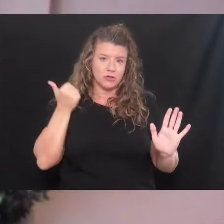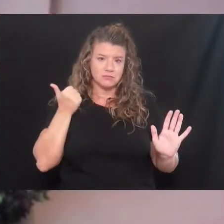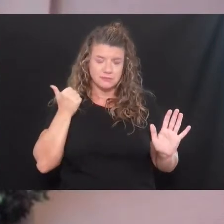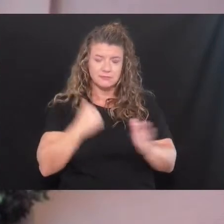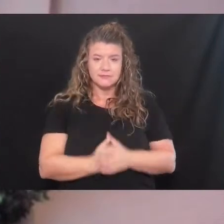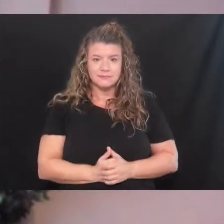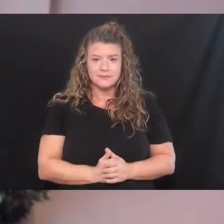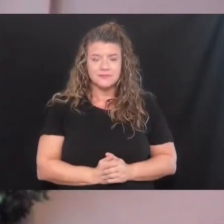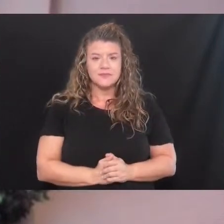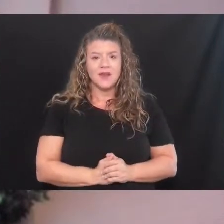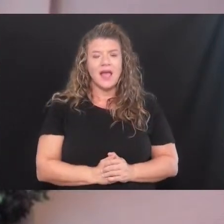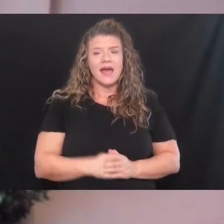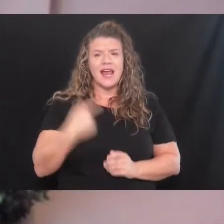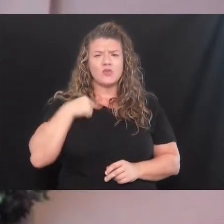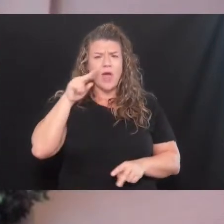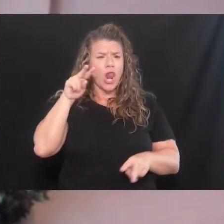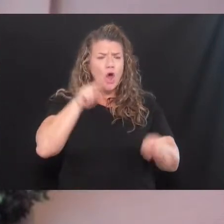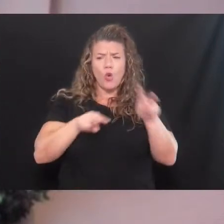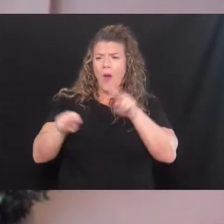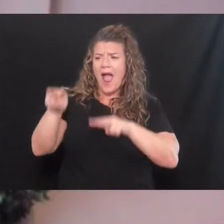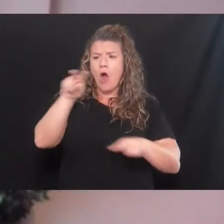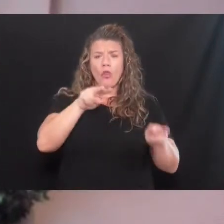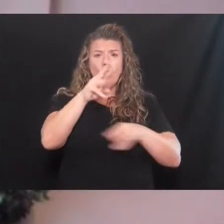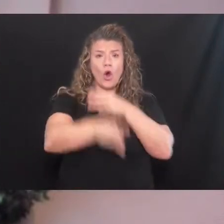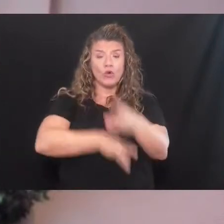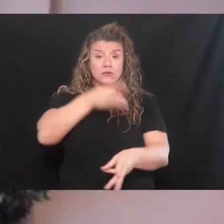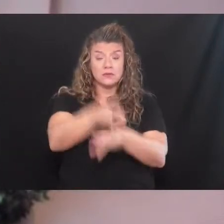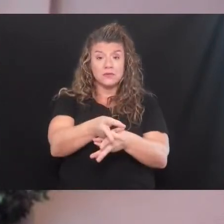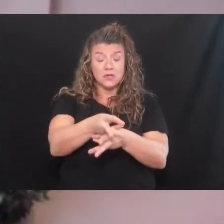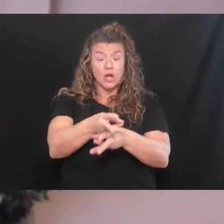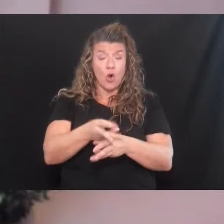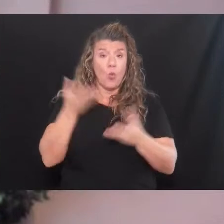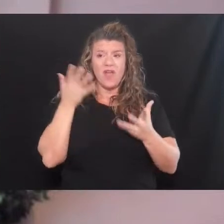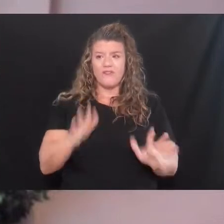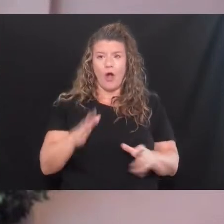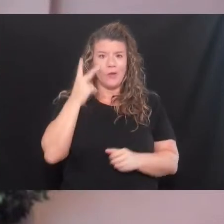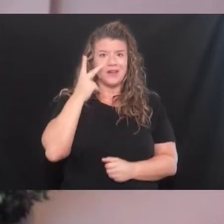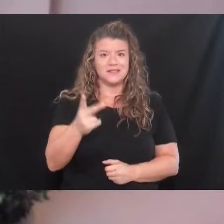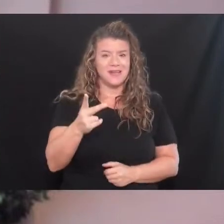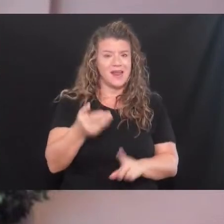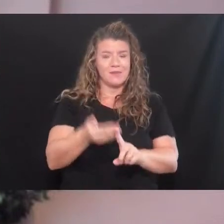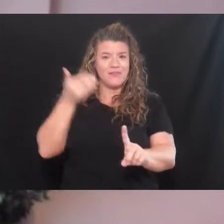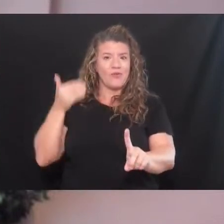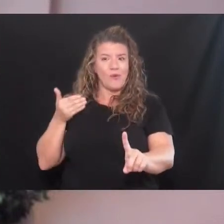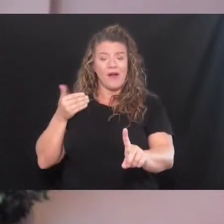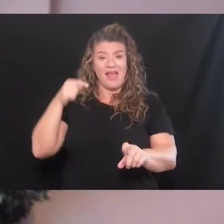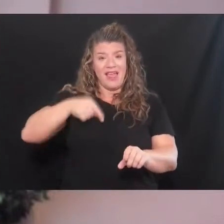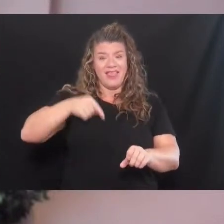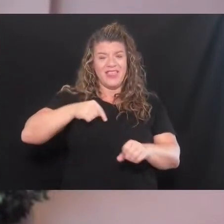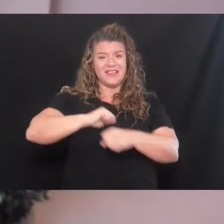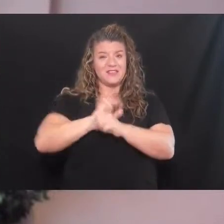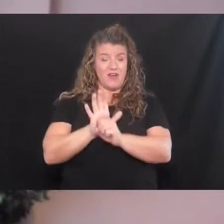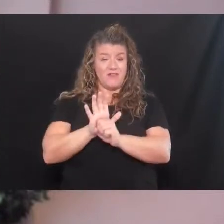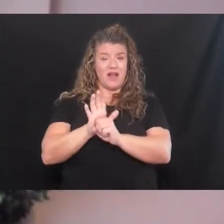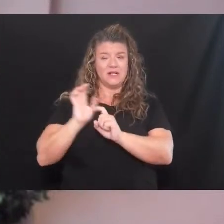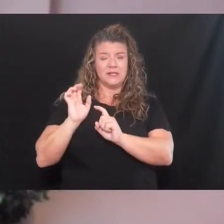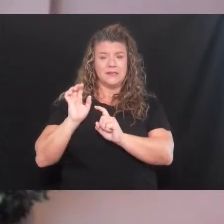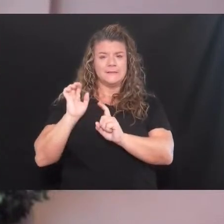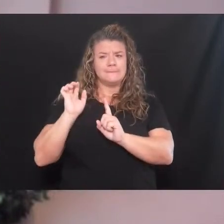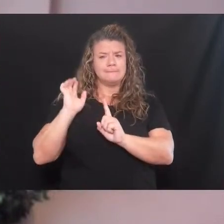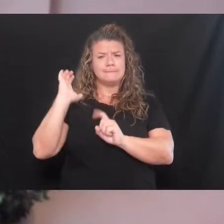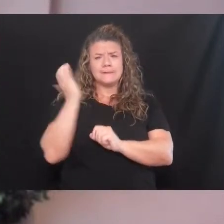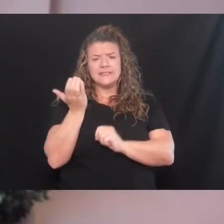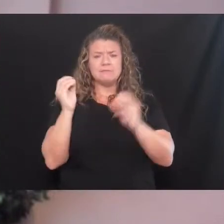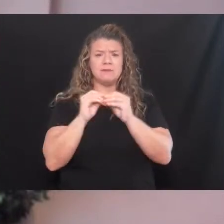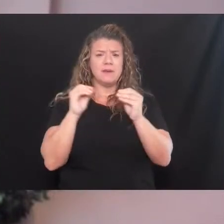And as we look around the world, we have seen, as we said before, that this variant tends to be explosive in